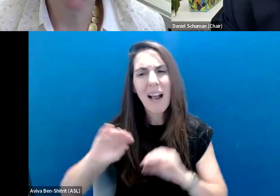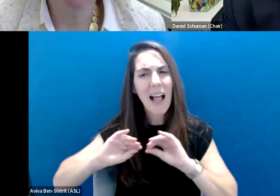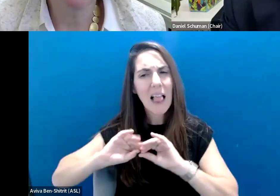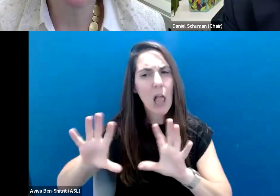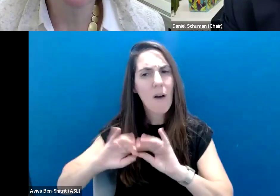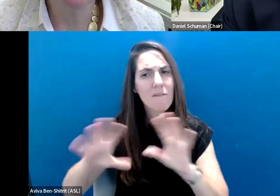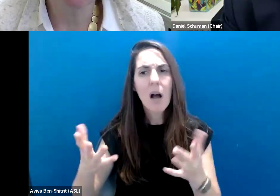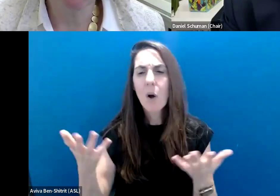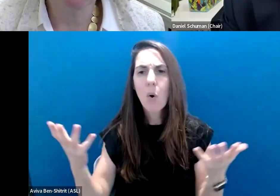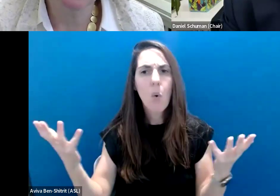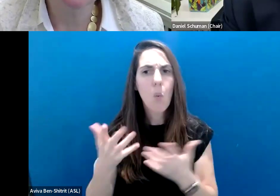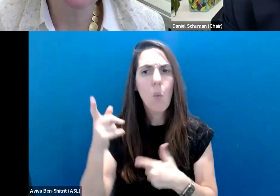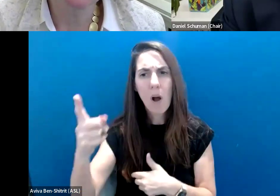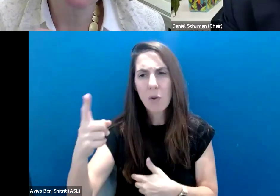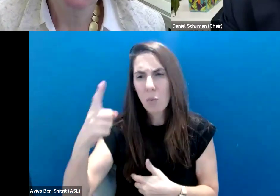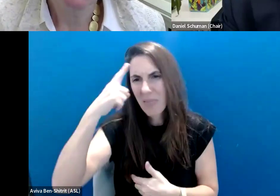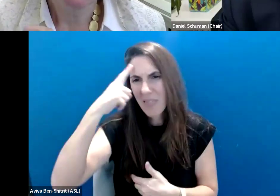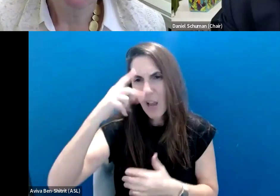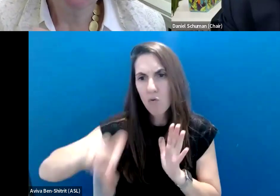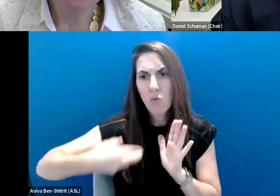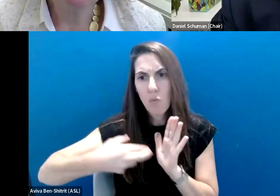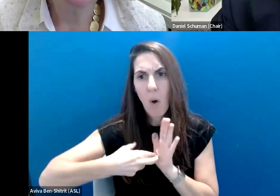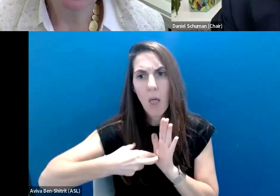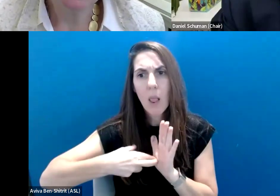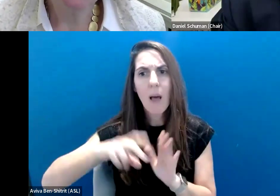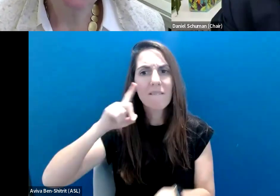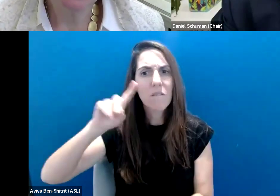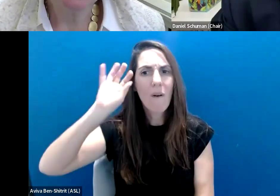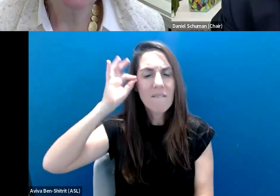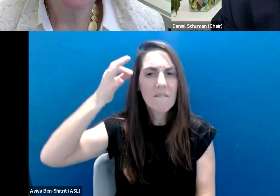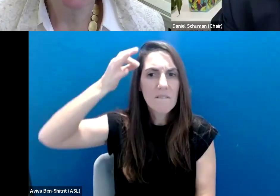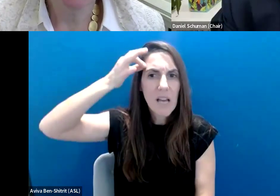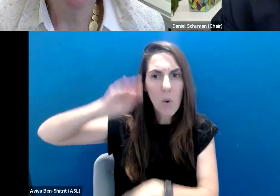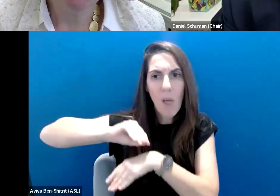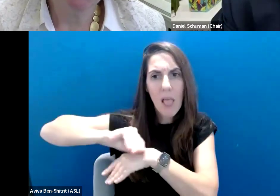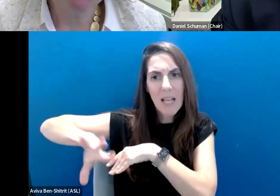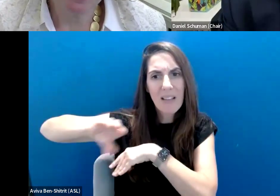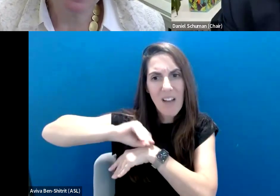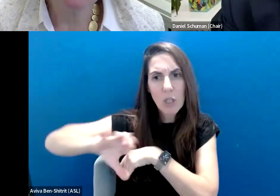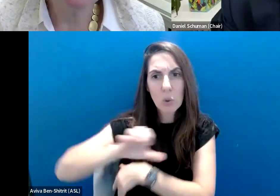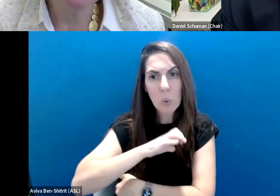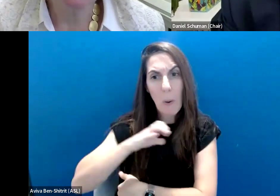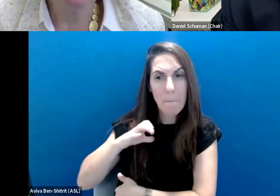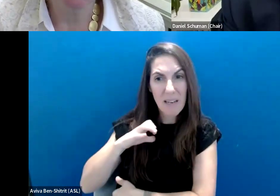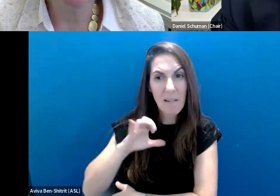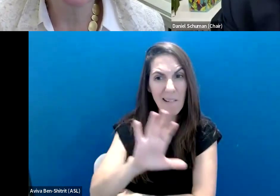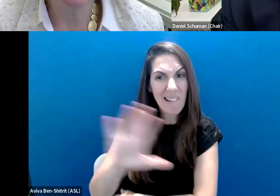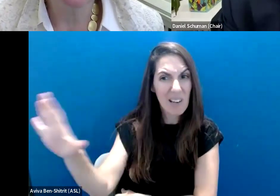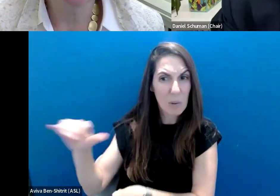clarify what you see the role as the Federal Advisory Committee and